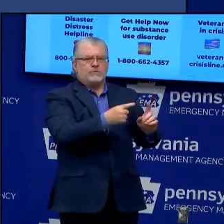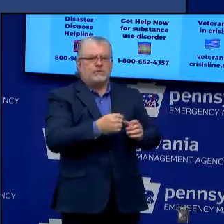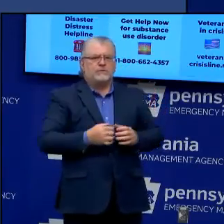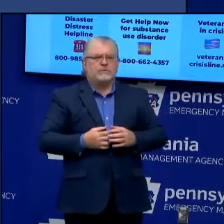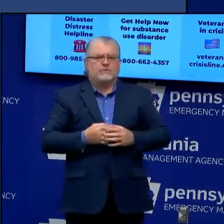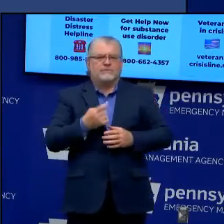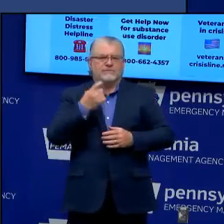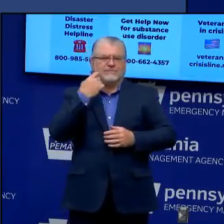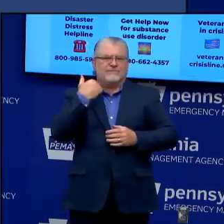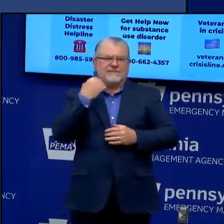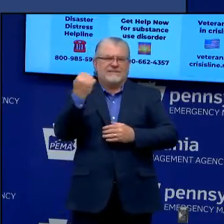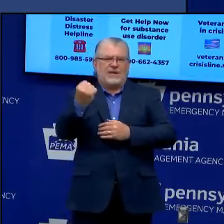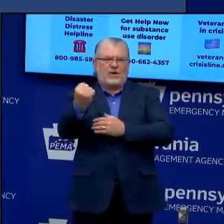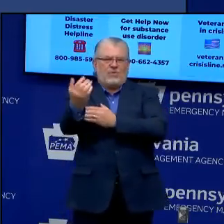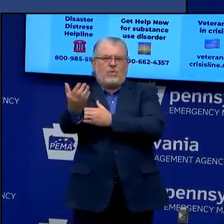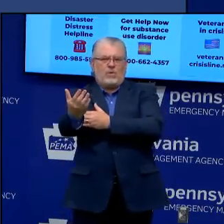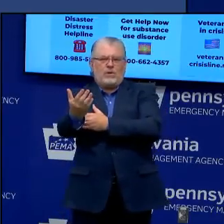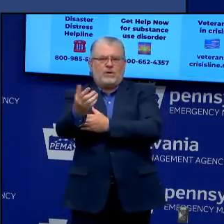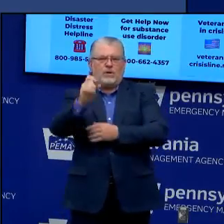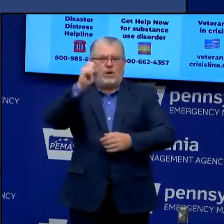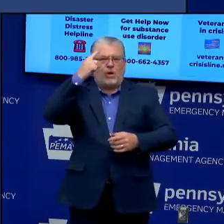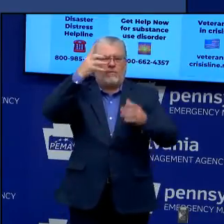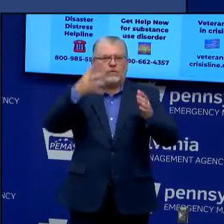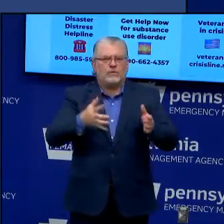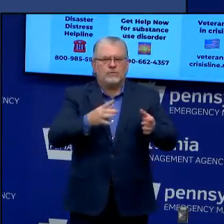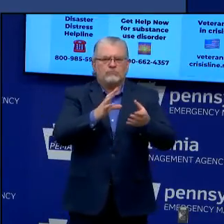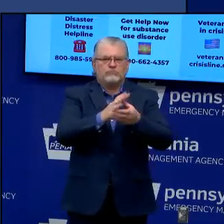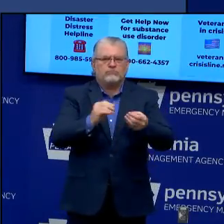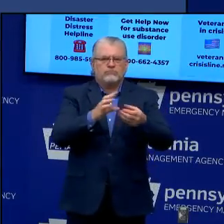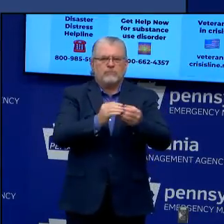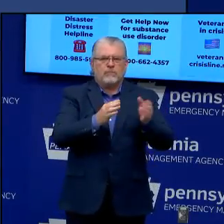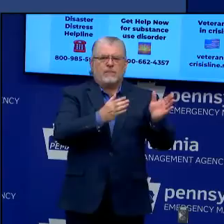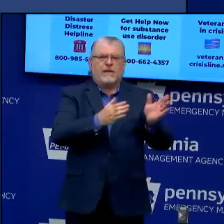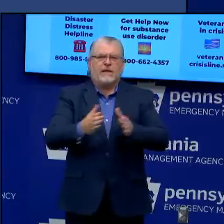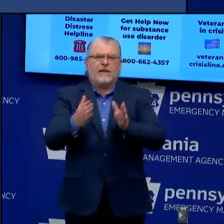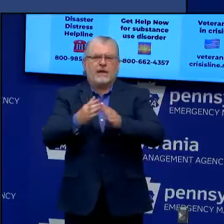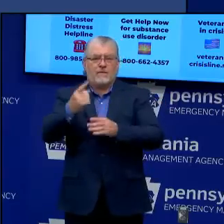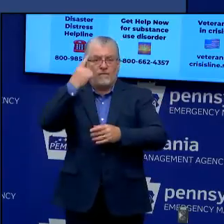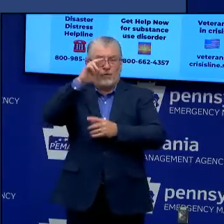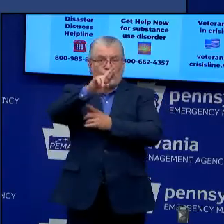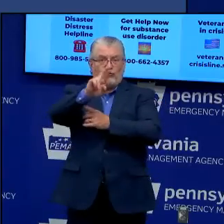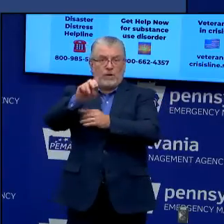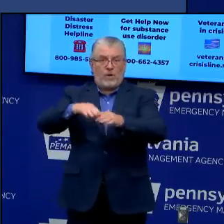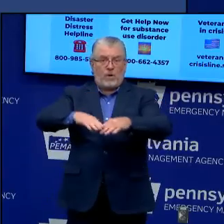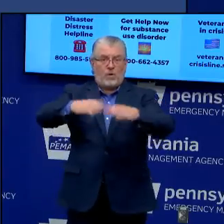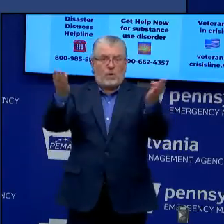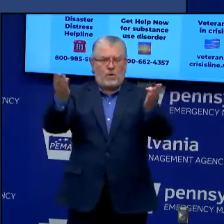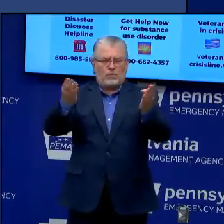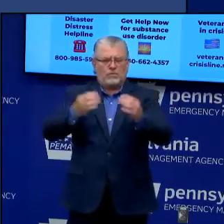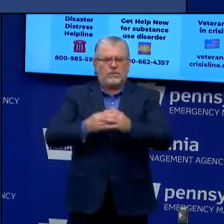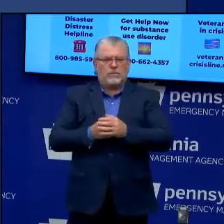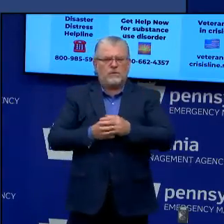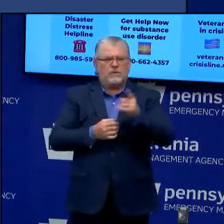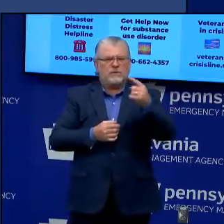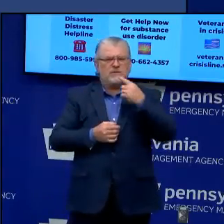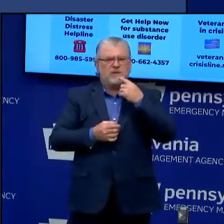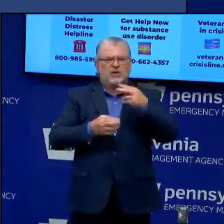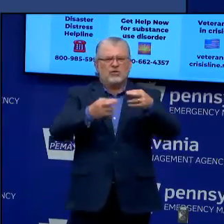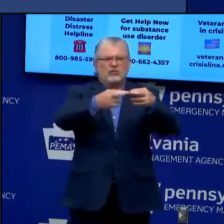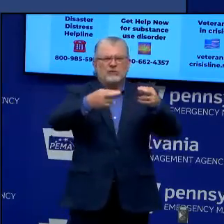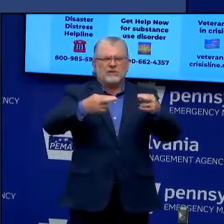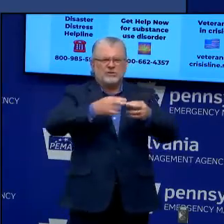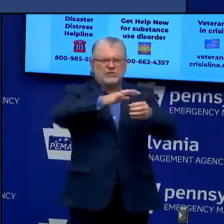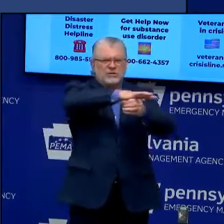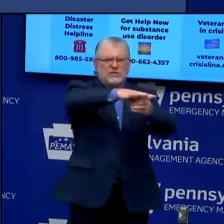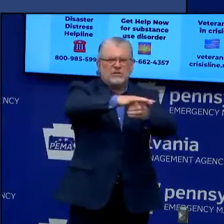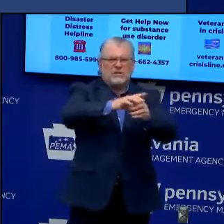health districts. Why did this happen? And is the state no longer taking a regional approach to reopening? No, we are taking a regional approach, and we